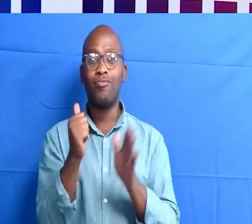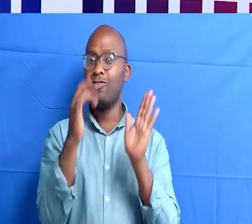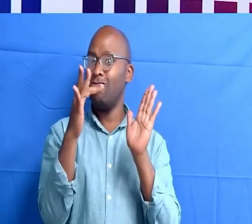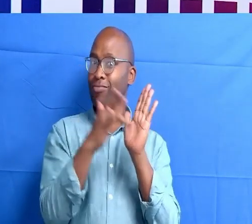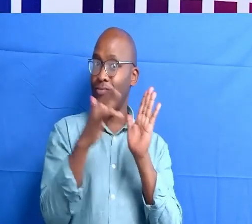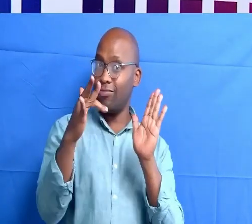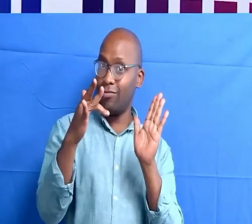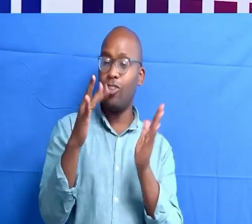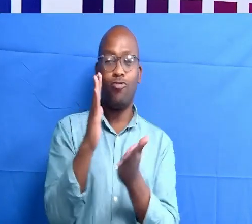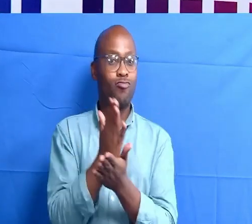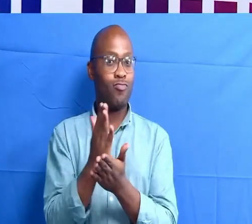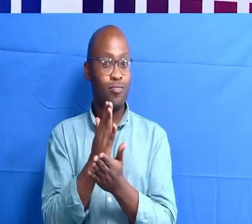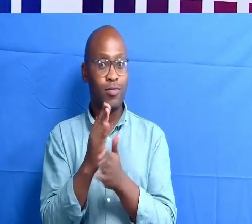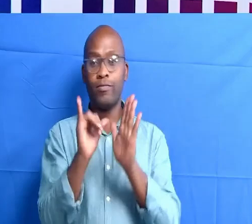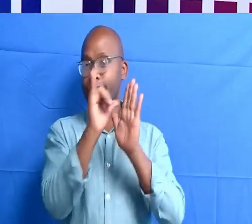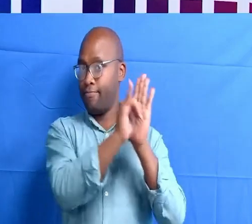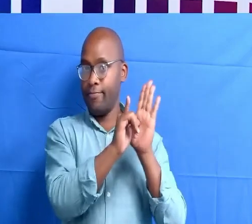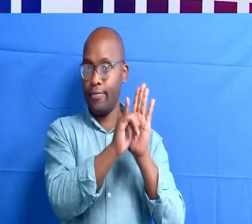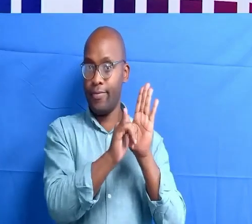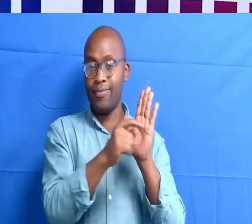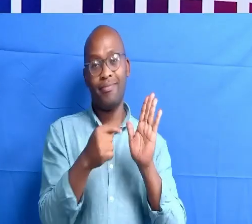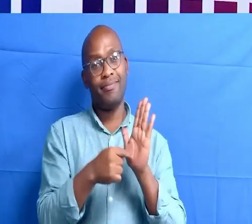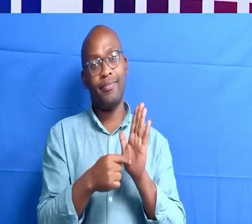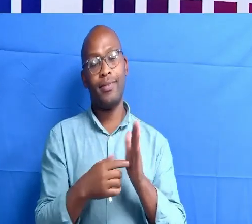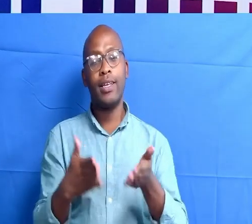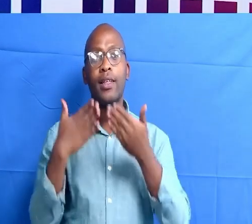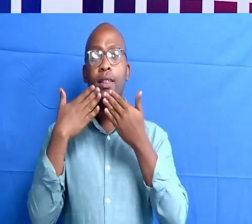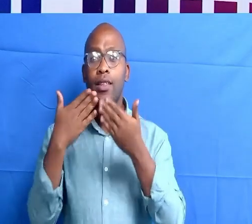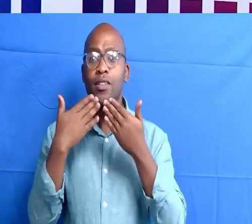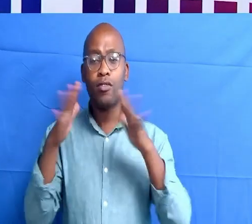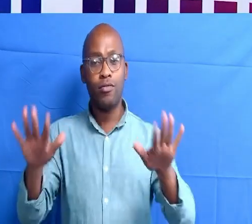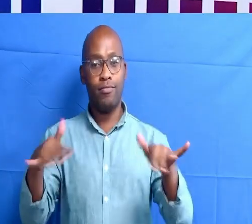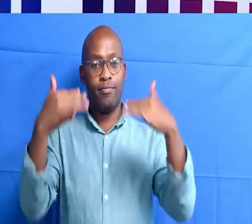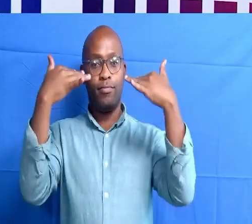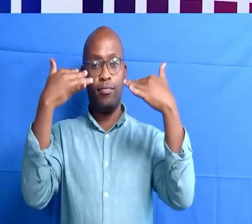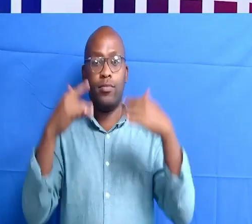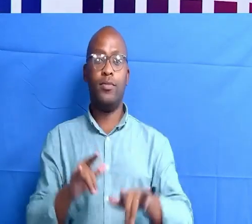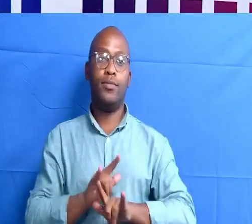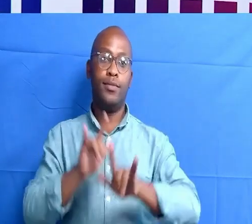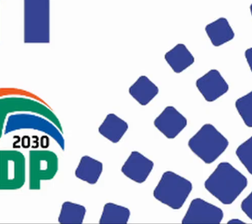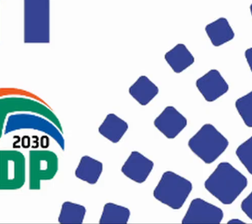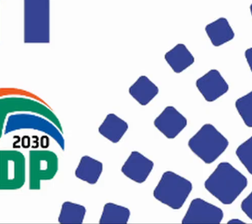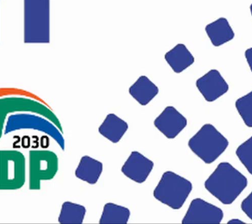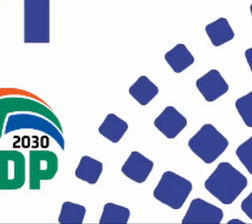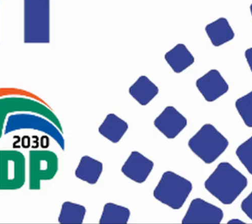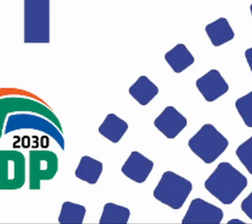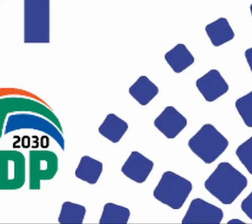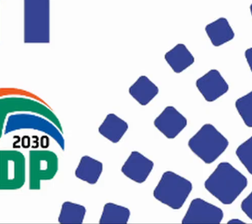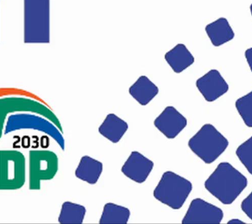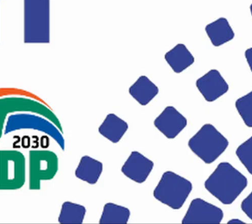recommend, and subscribe to our YouTube channel. Thank you for watching. See you on our next lesson.